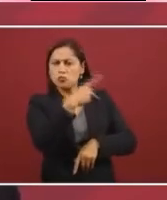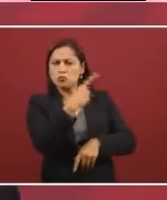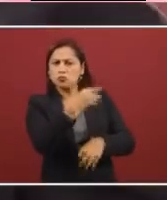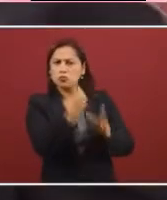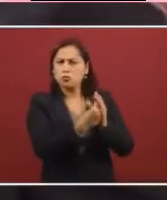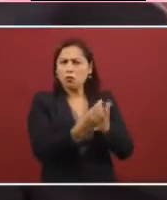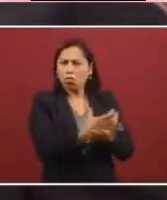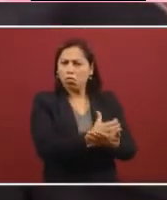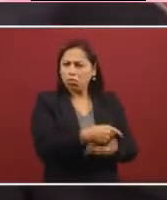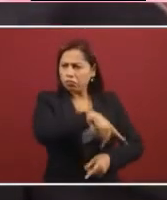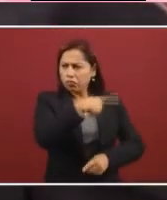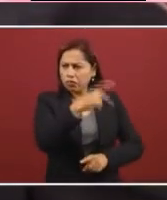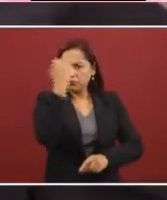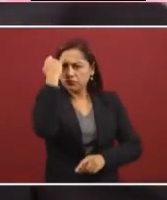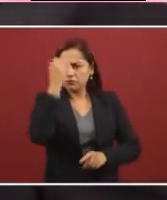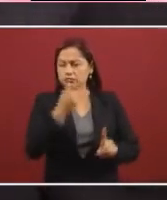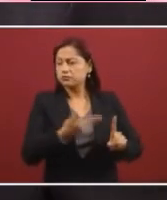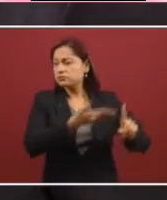behalf for his own gain.